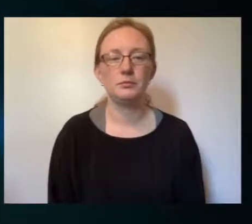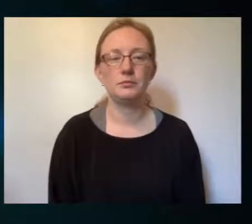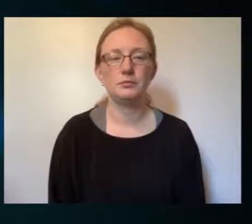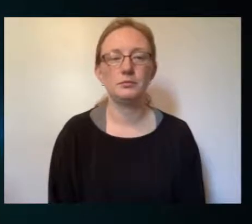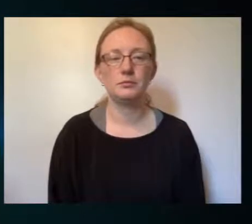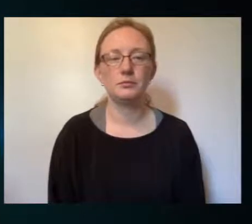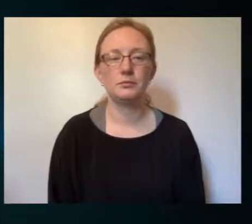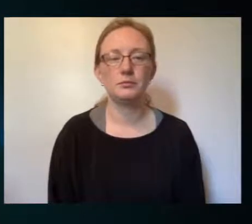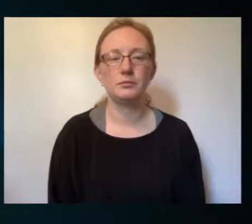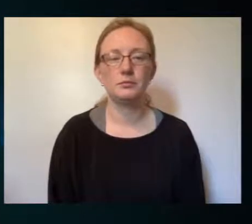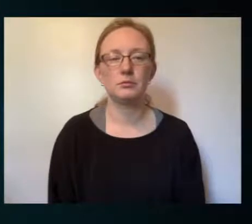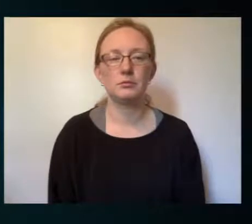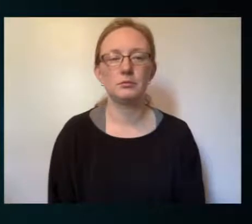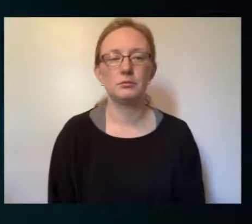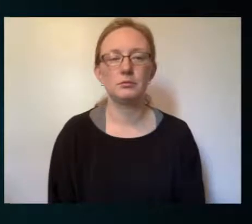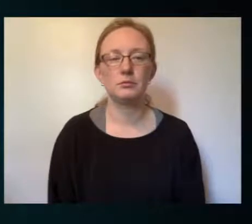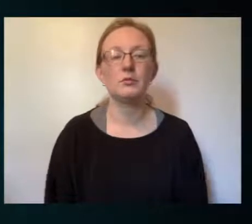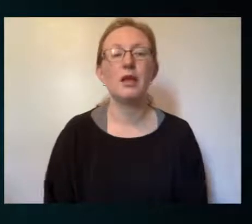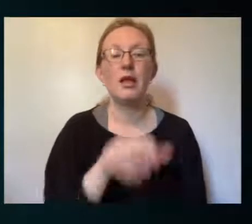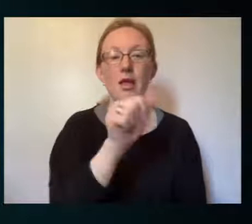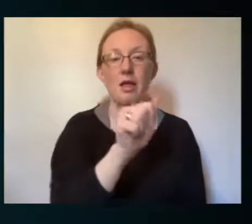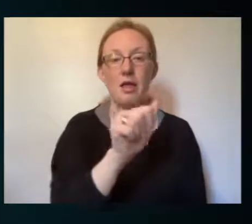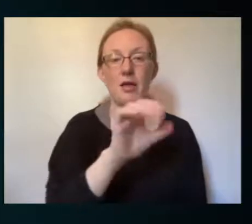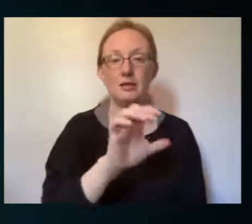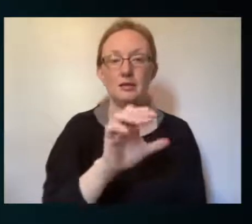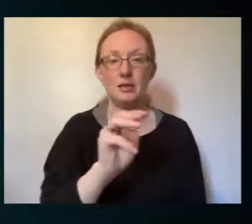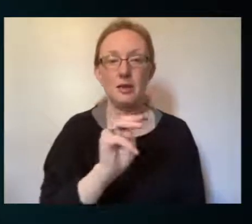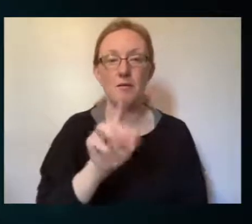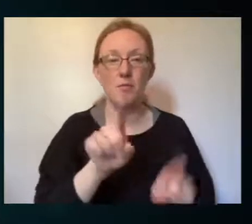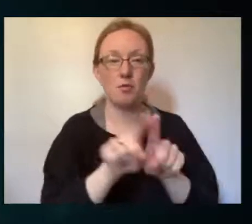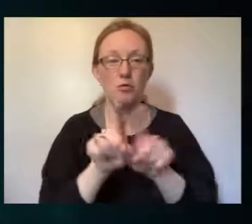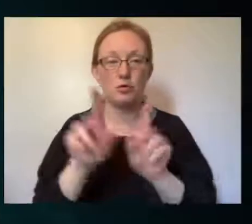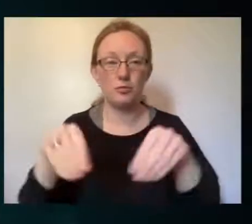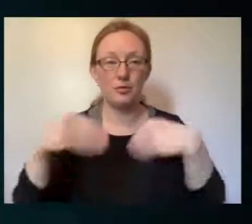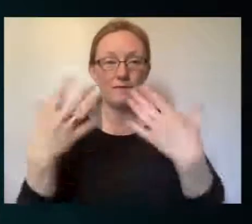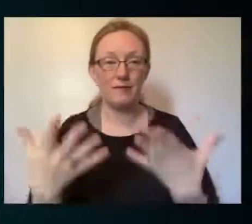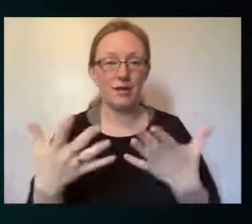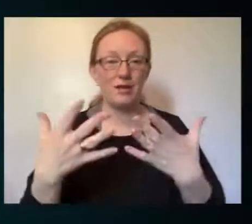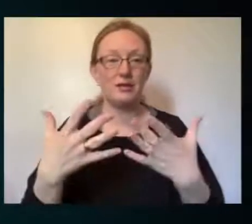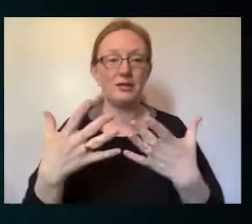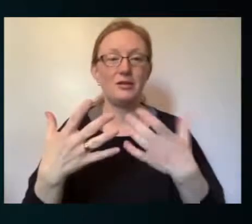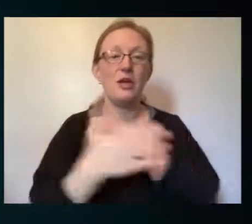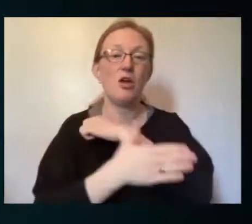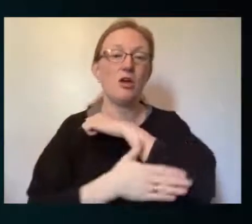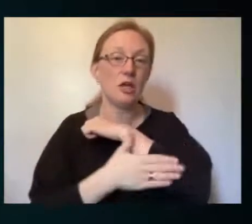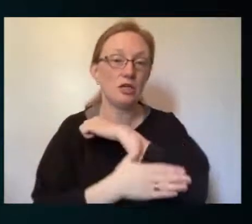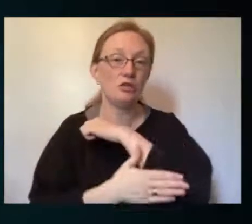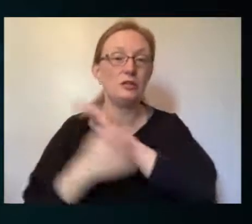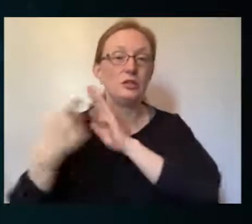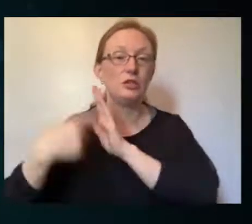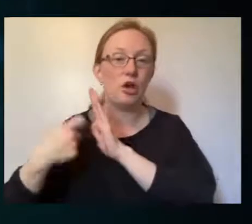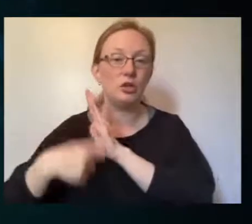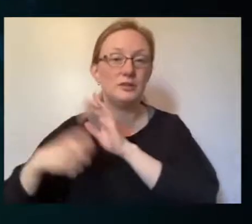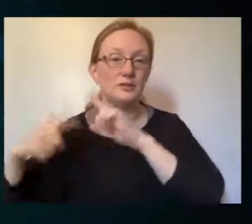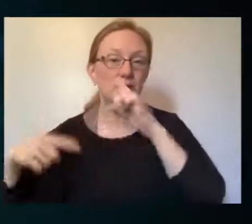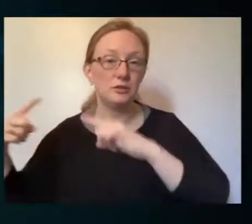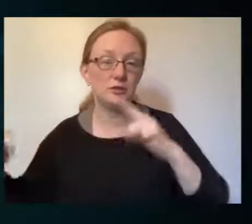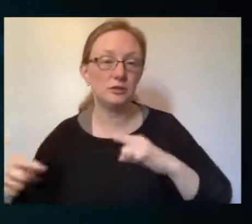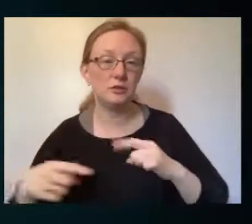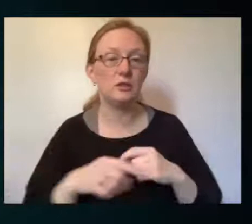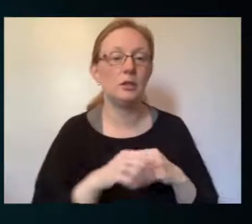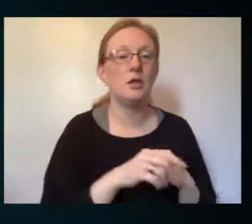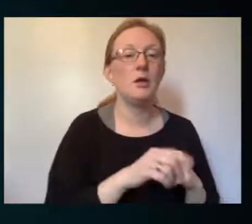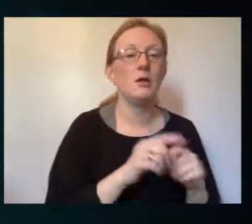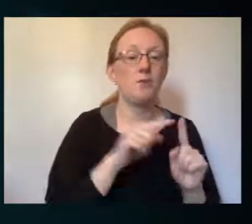giving this, the idea of having discounted rates for different countries and this tiered option, CHI and IMX last year,